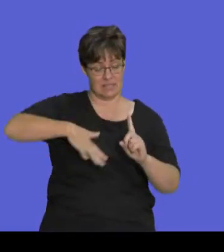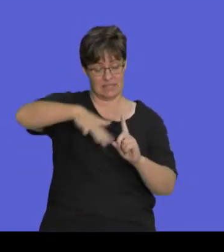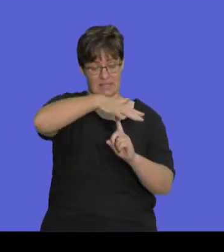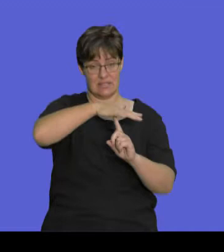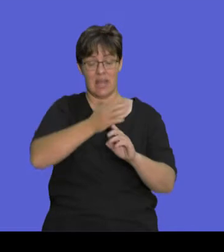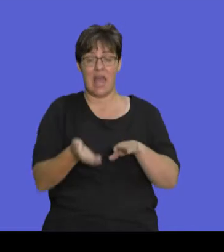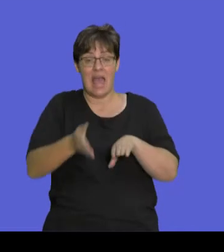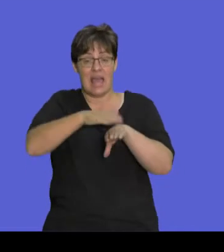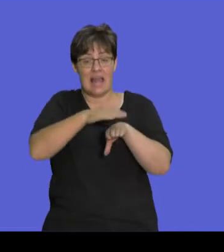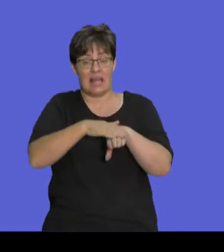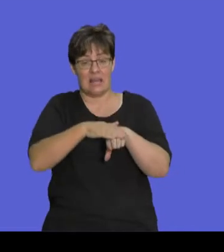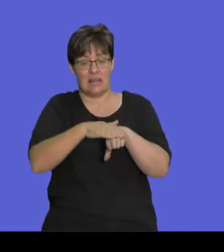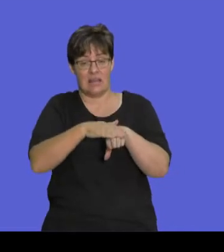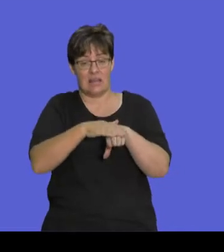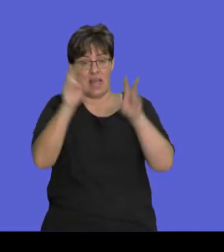an electric charge,